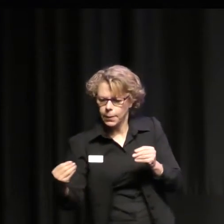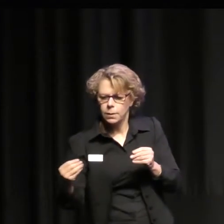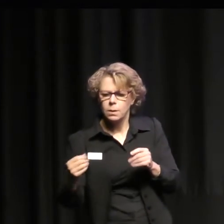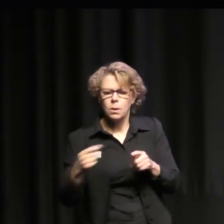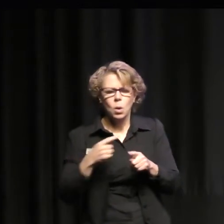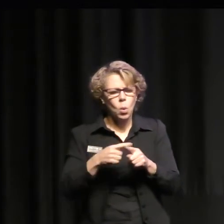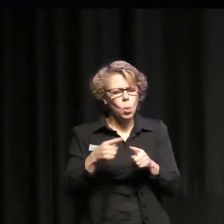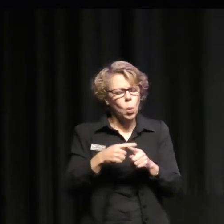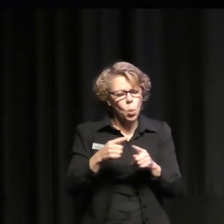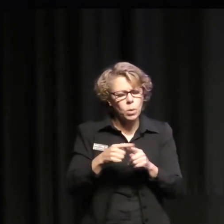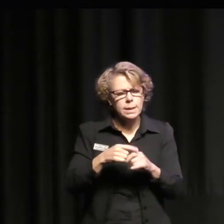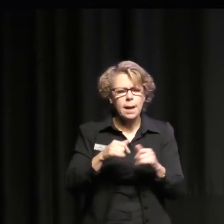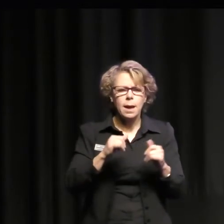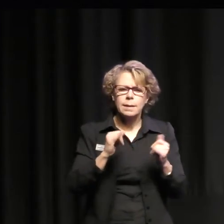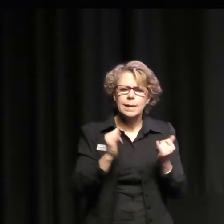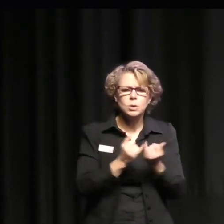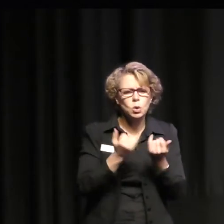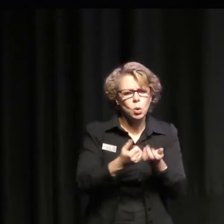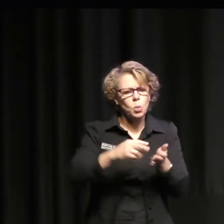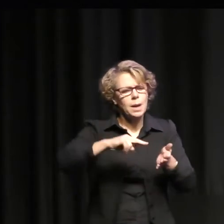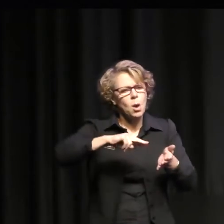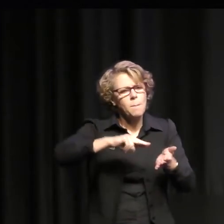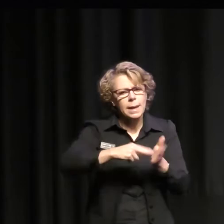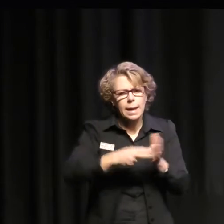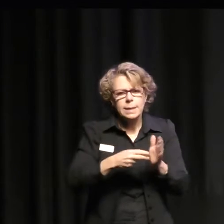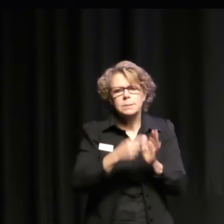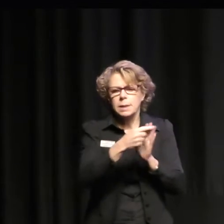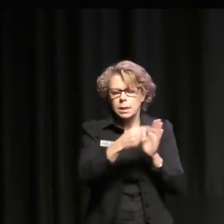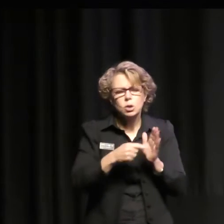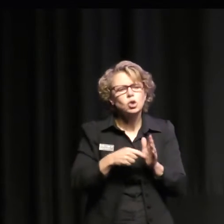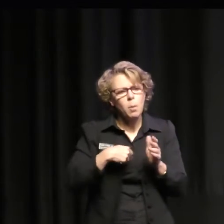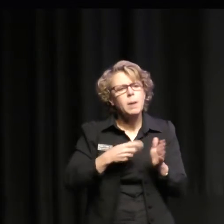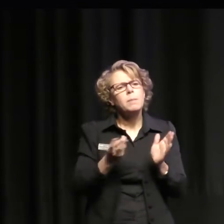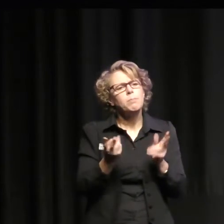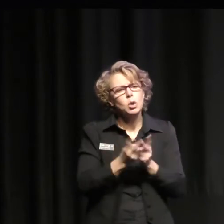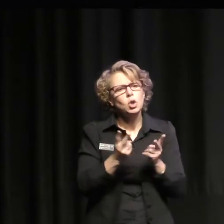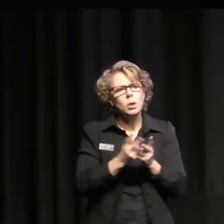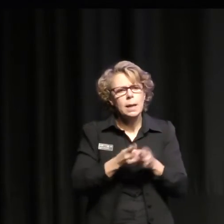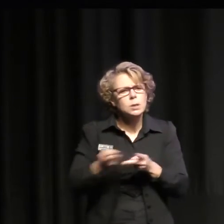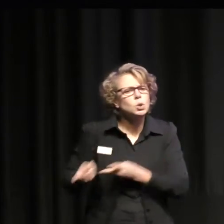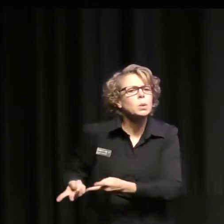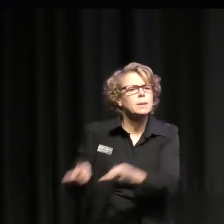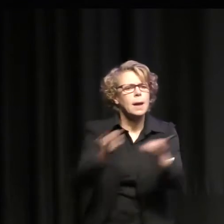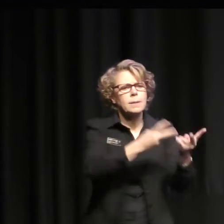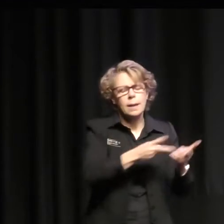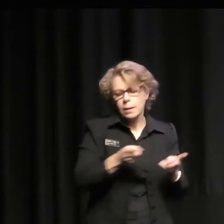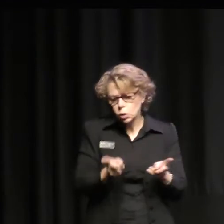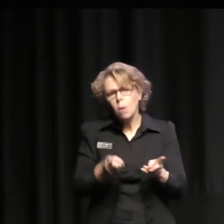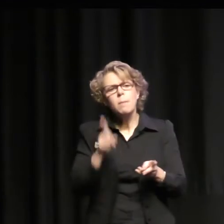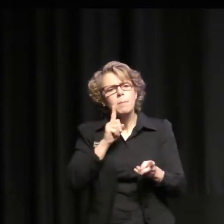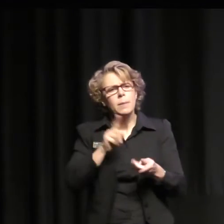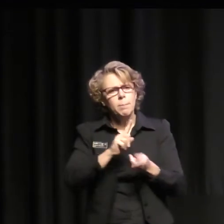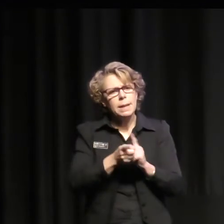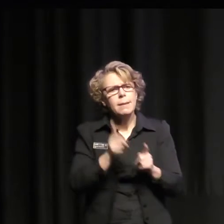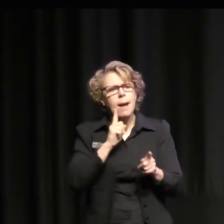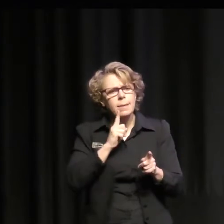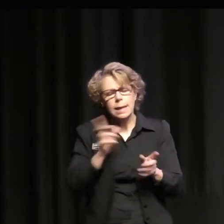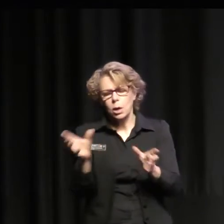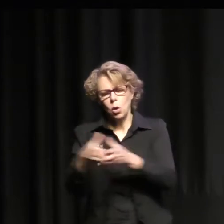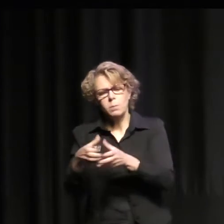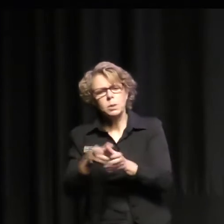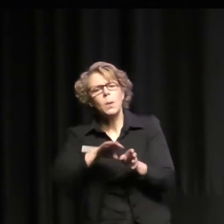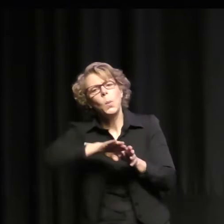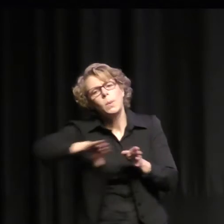of social solidarity. They stand against the market. But all those